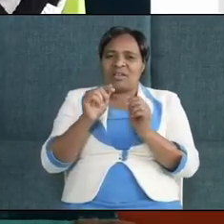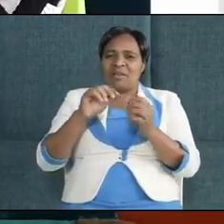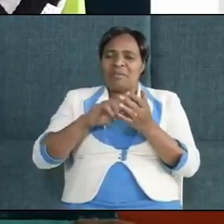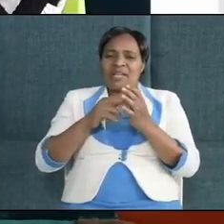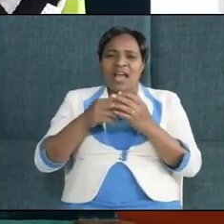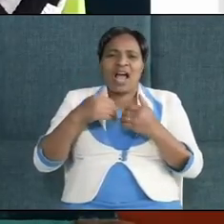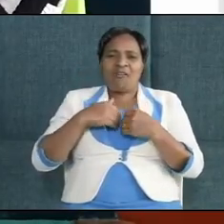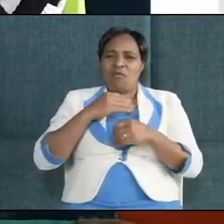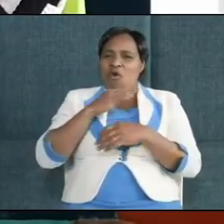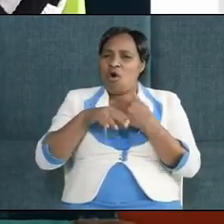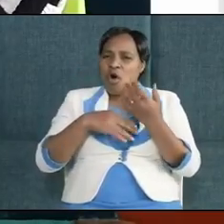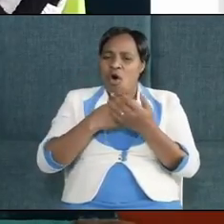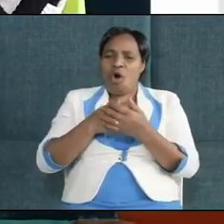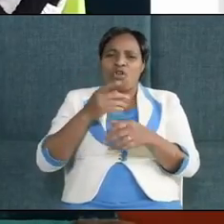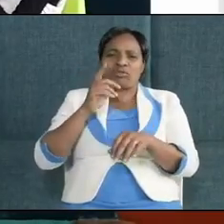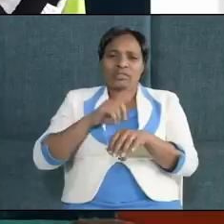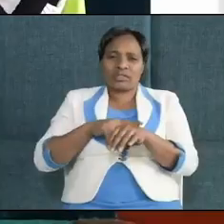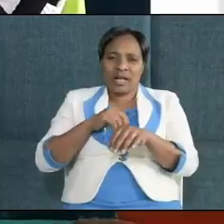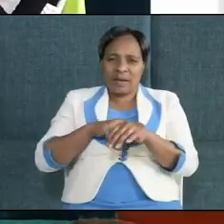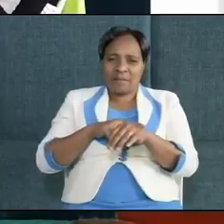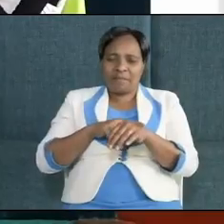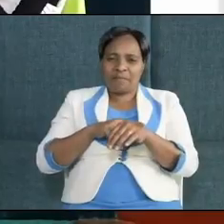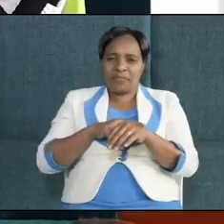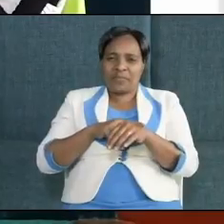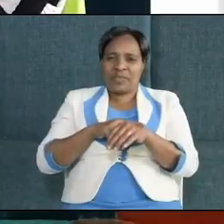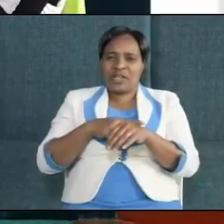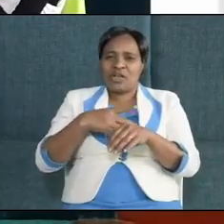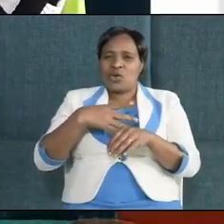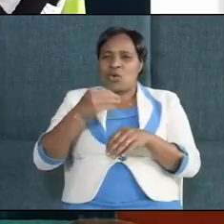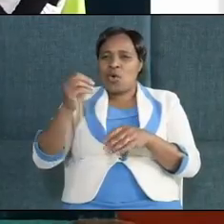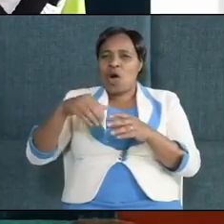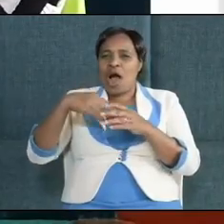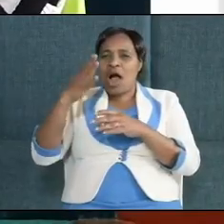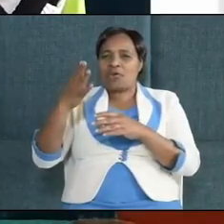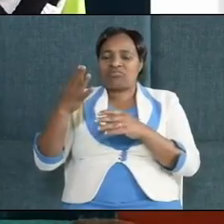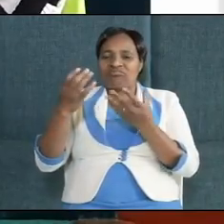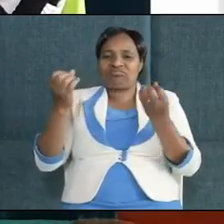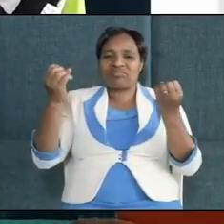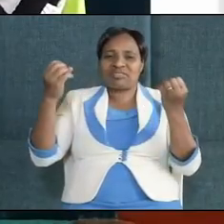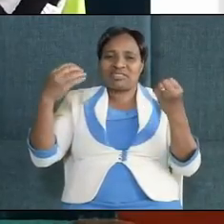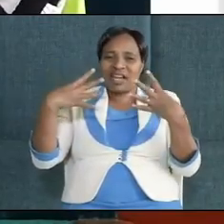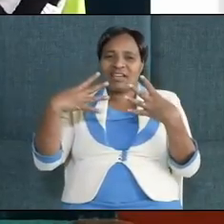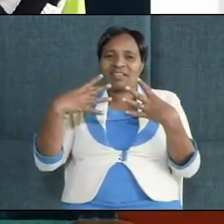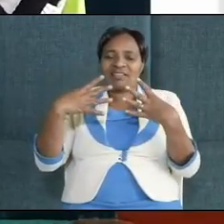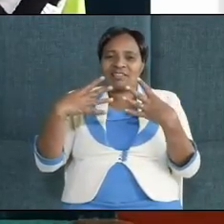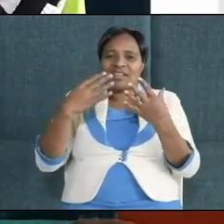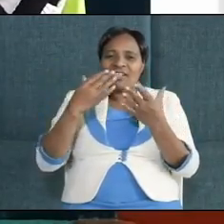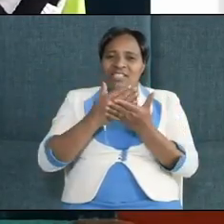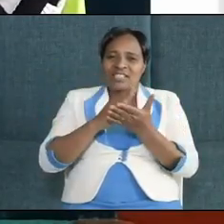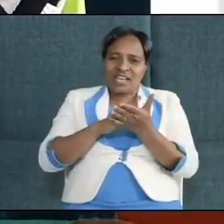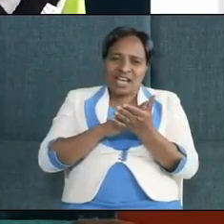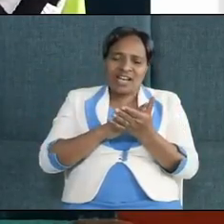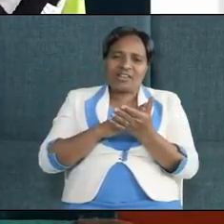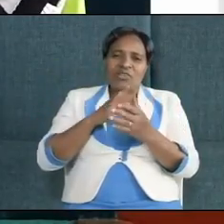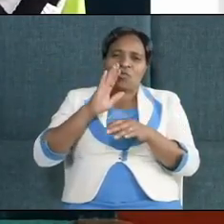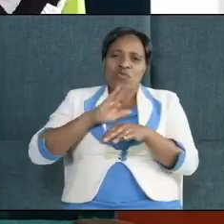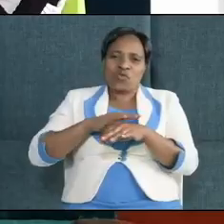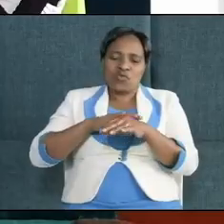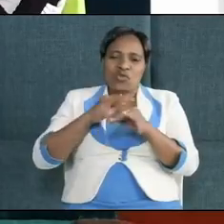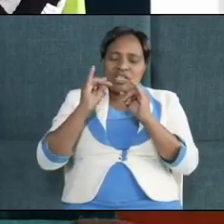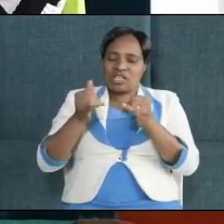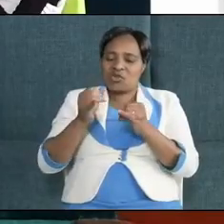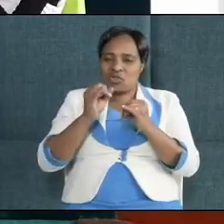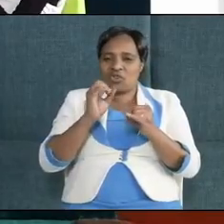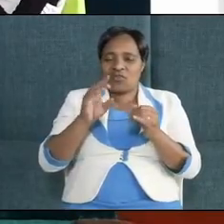extra time, and you know what he decided to do? He would go out and share Jesus. He was sharing the good news of the gospel with